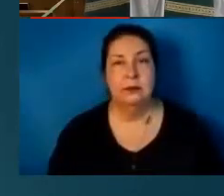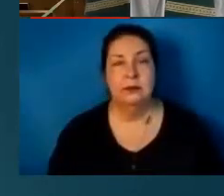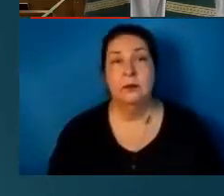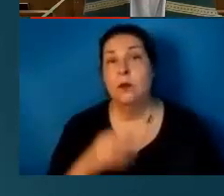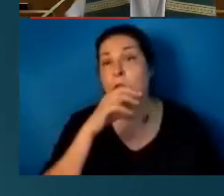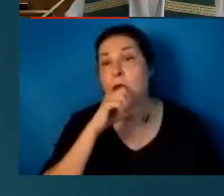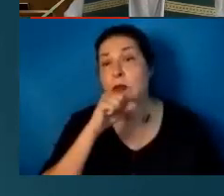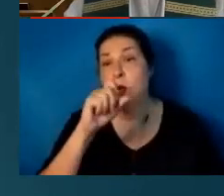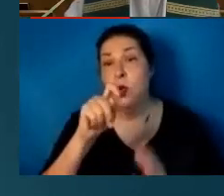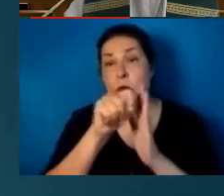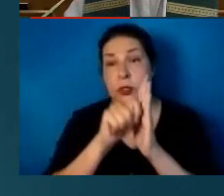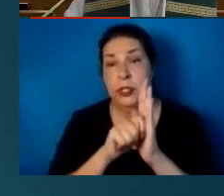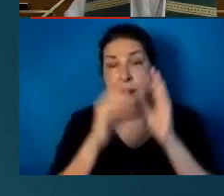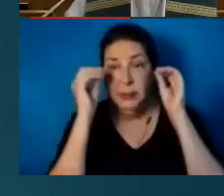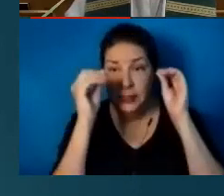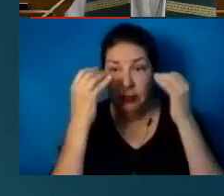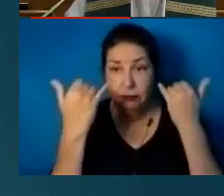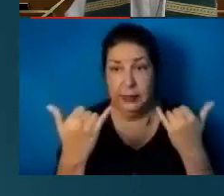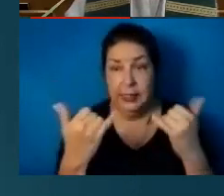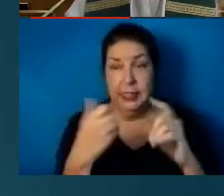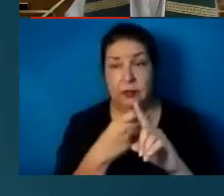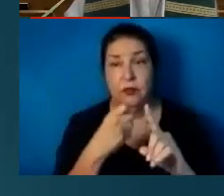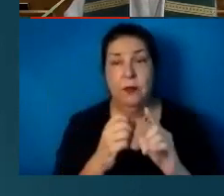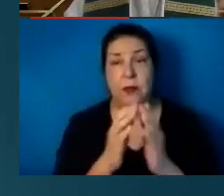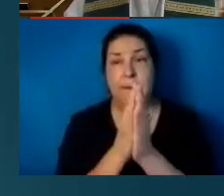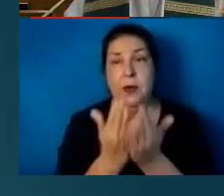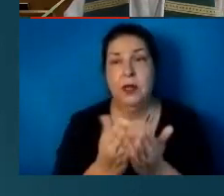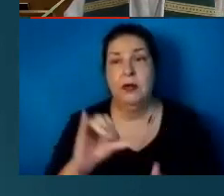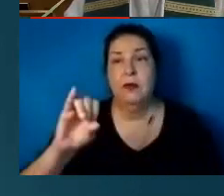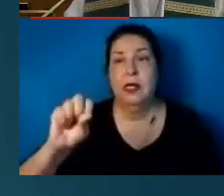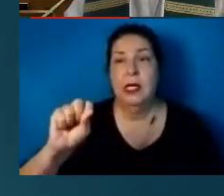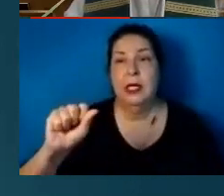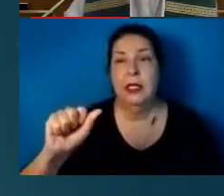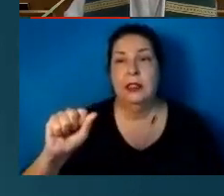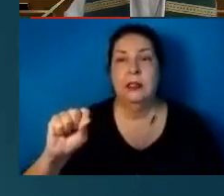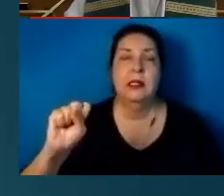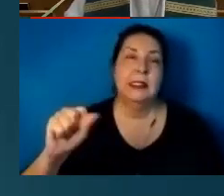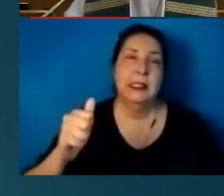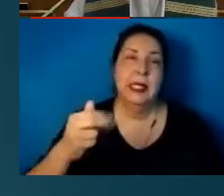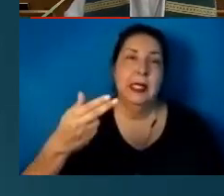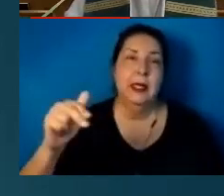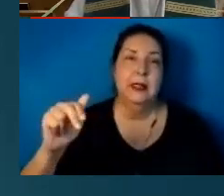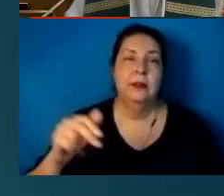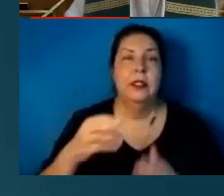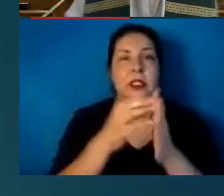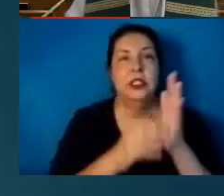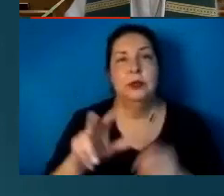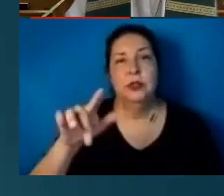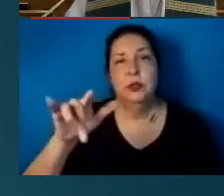The Old Testament lesson for today comes from the book of Isaiah, chapter 25, beginning in verse